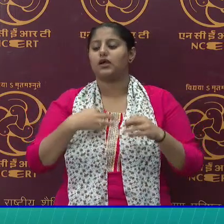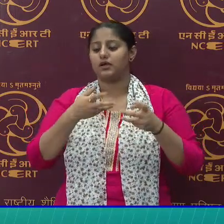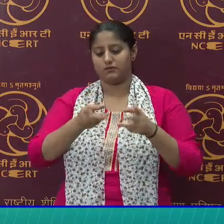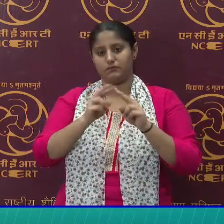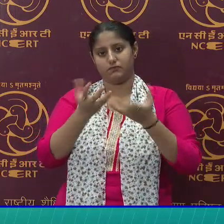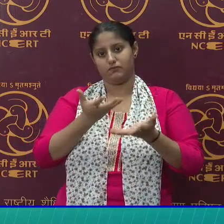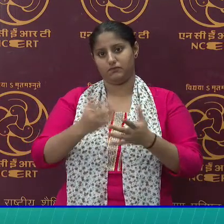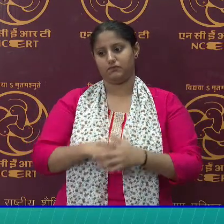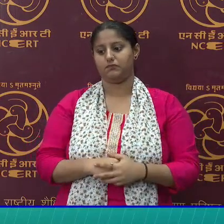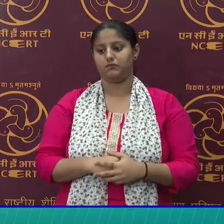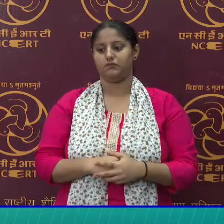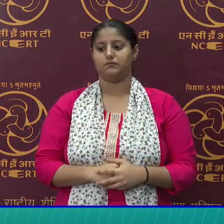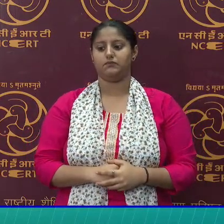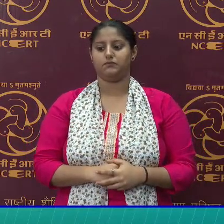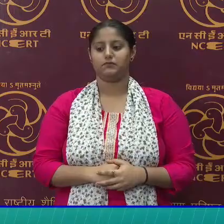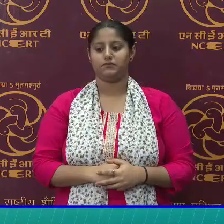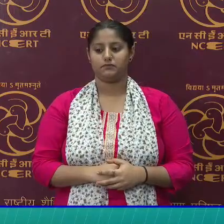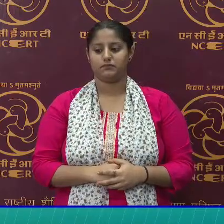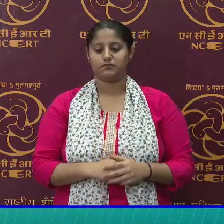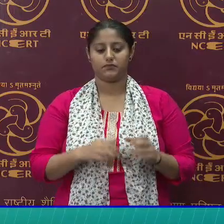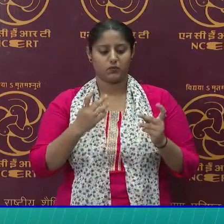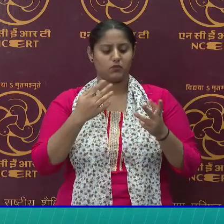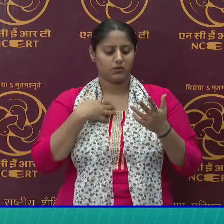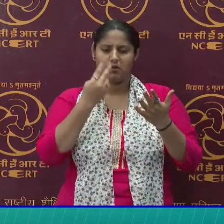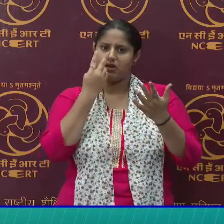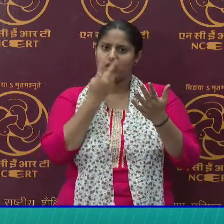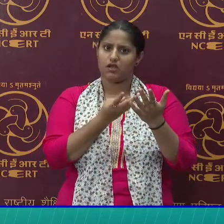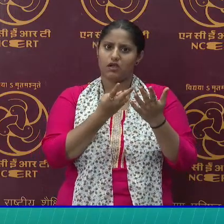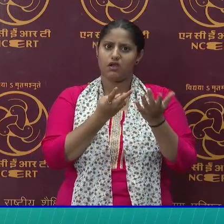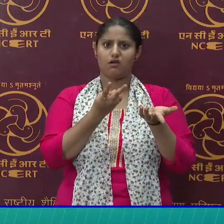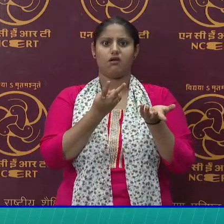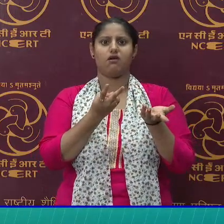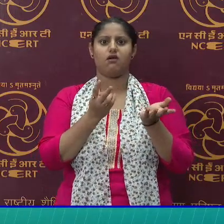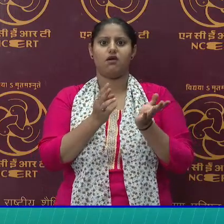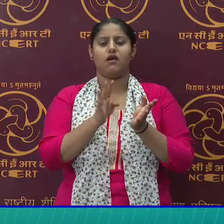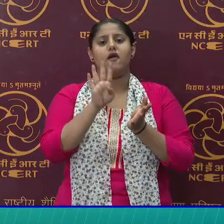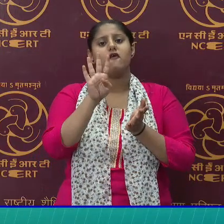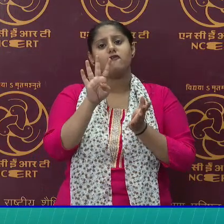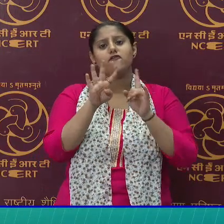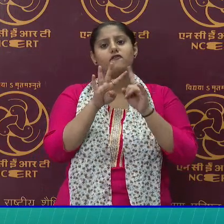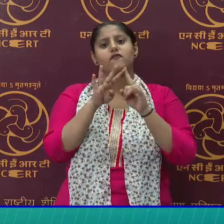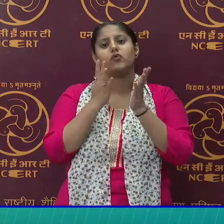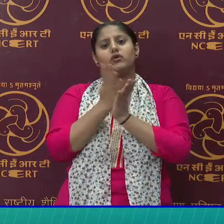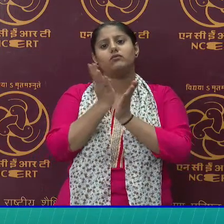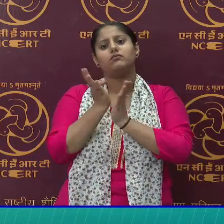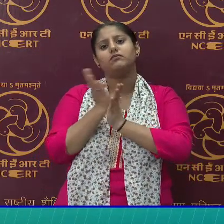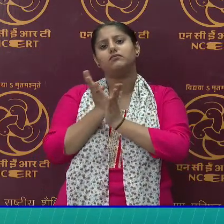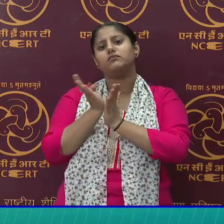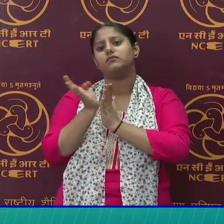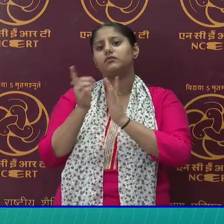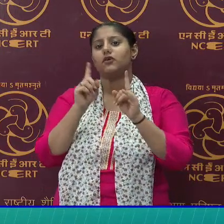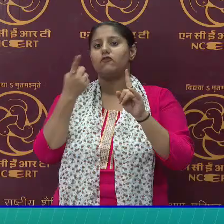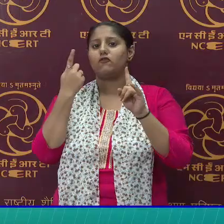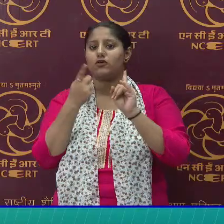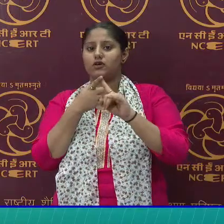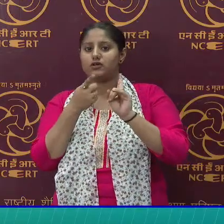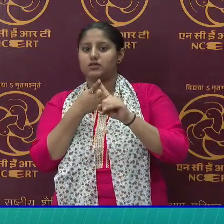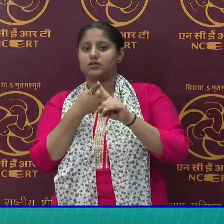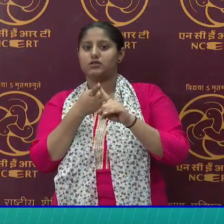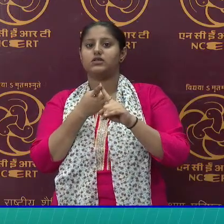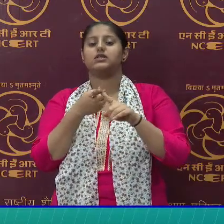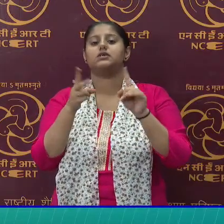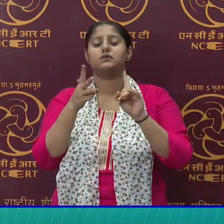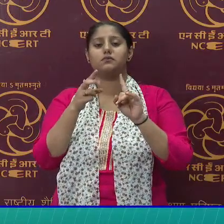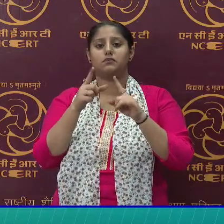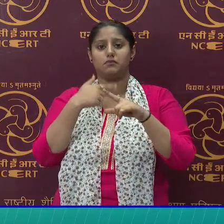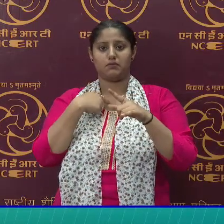talk about the exercises. So I see that there are 4 different sections. One is My Land, My Beautiful